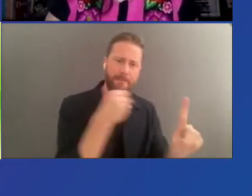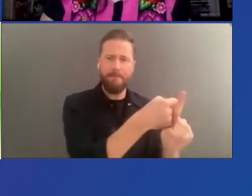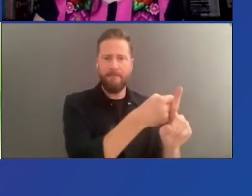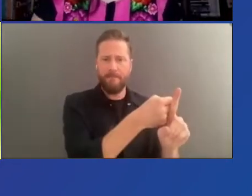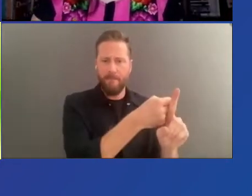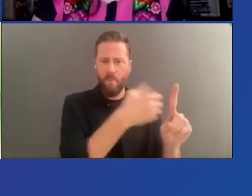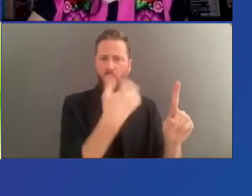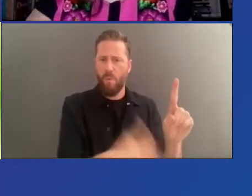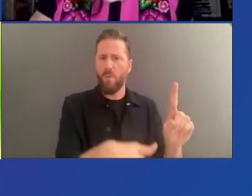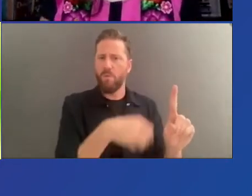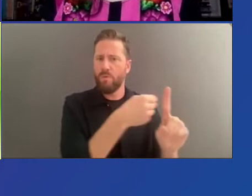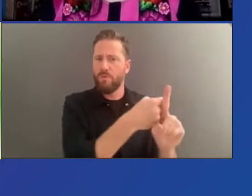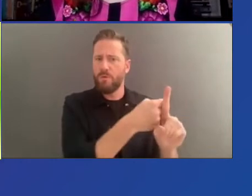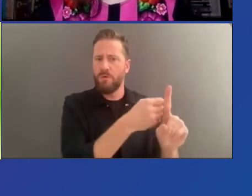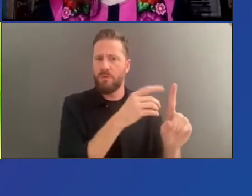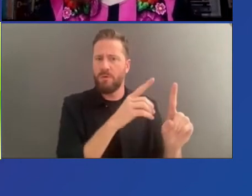Um,